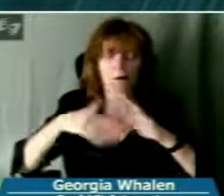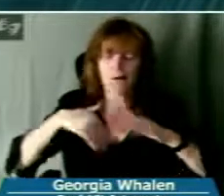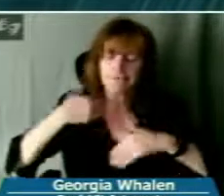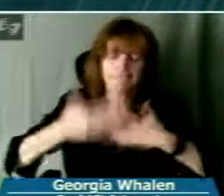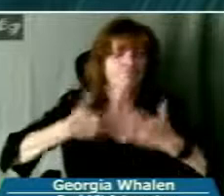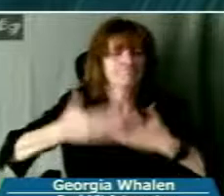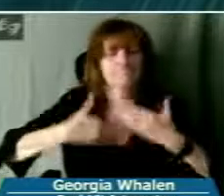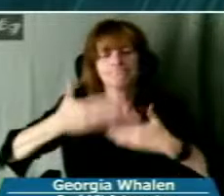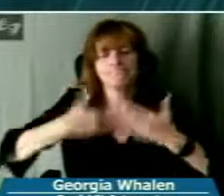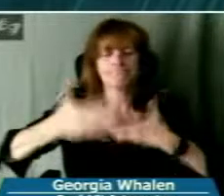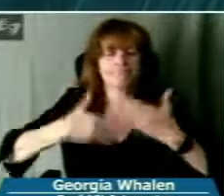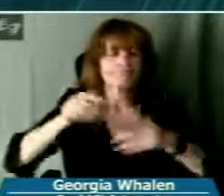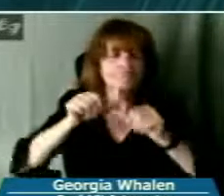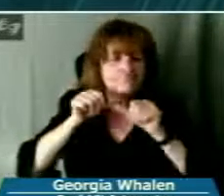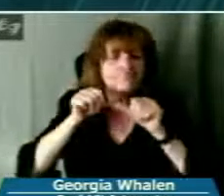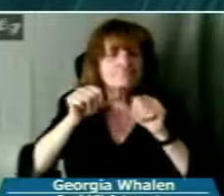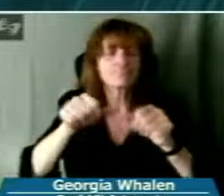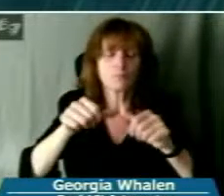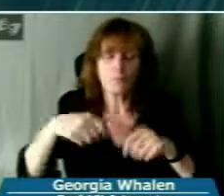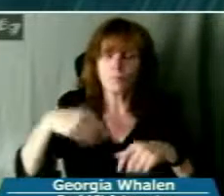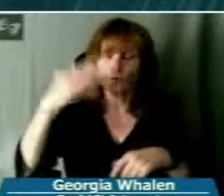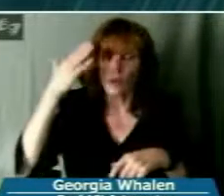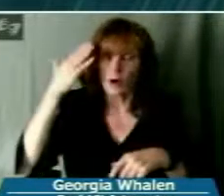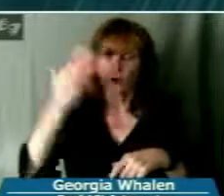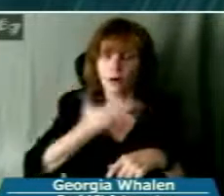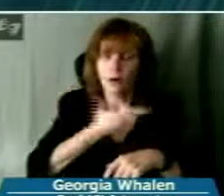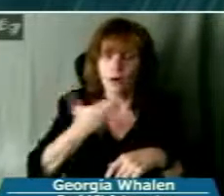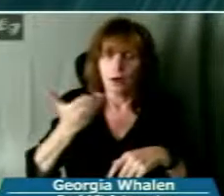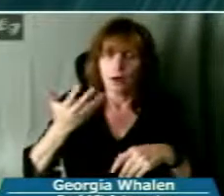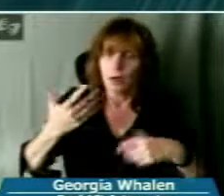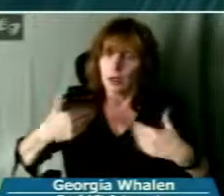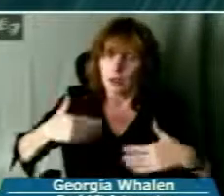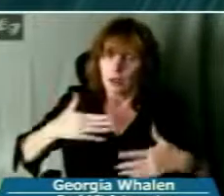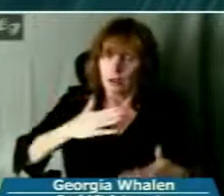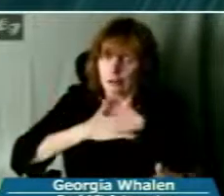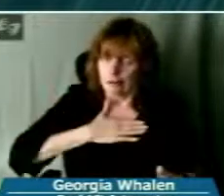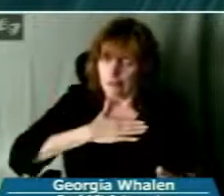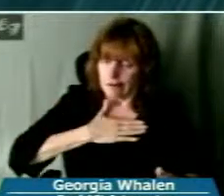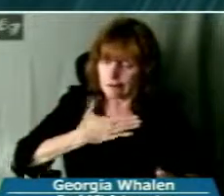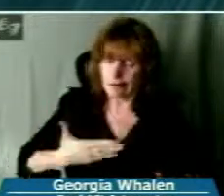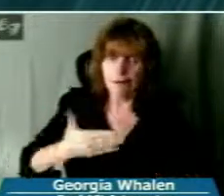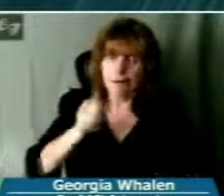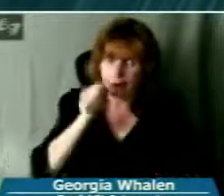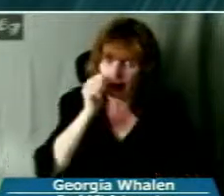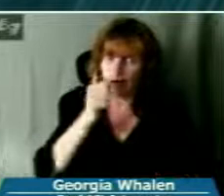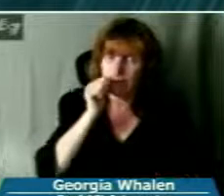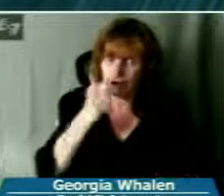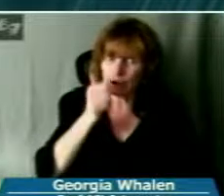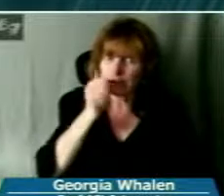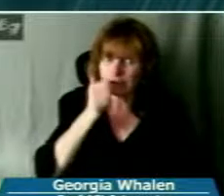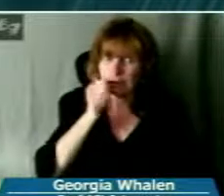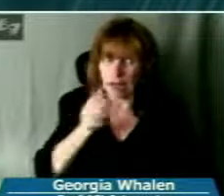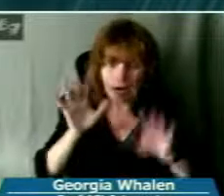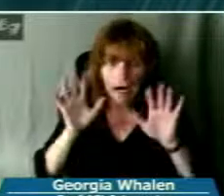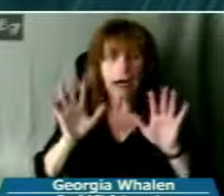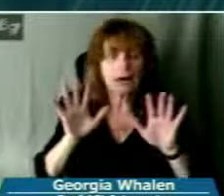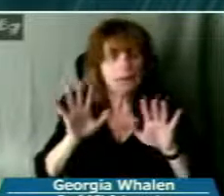risk each and every day, obviously with all the appropriate protections in place. And, you know, we remind you